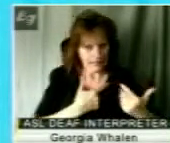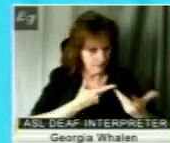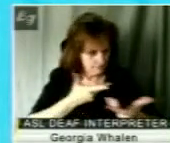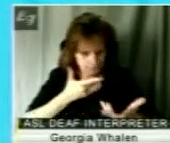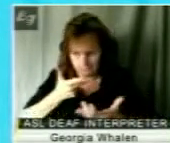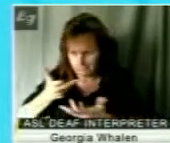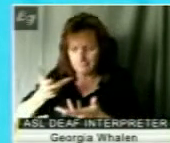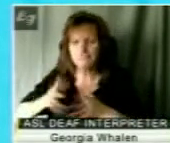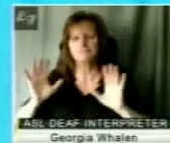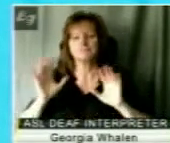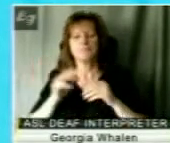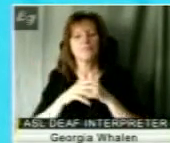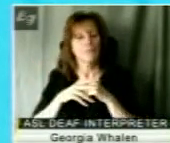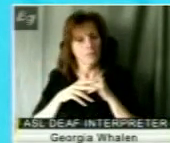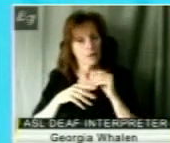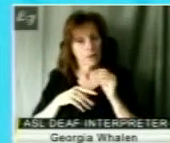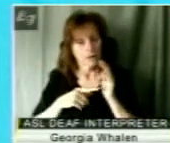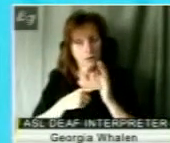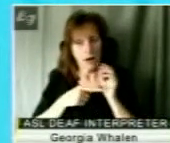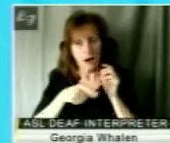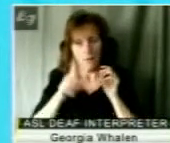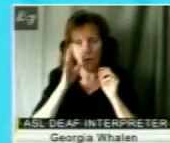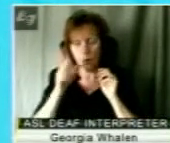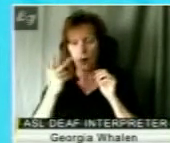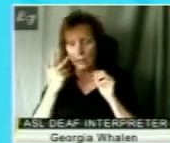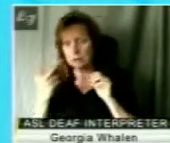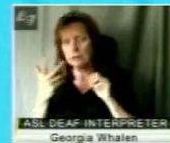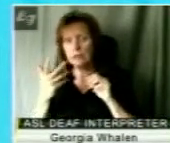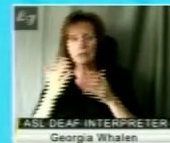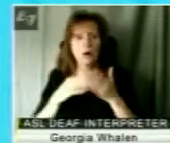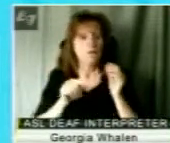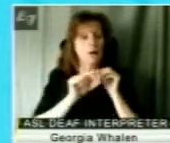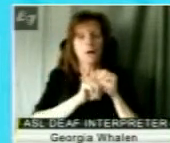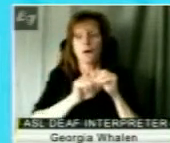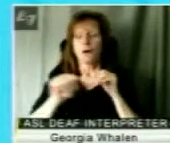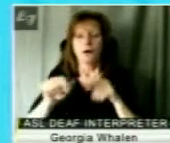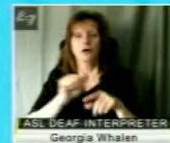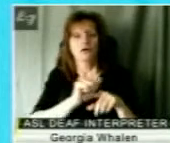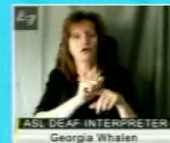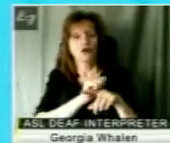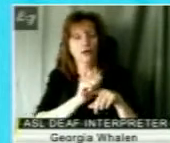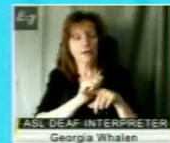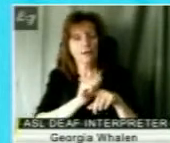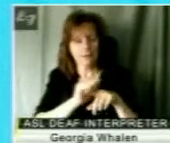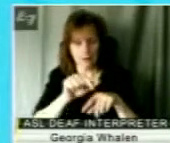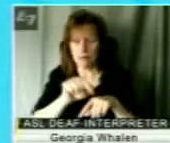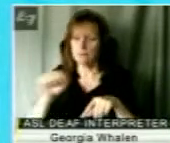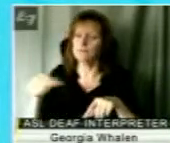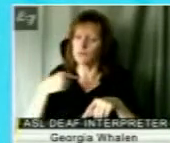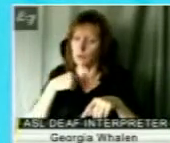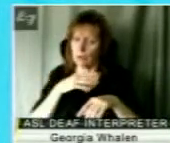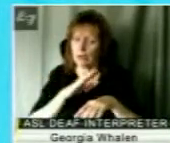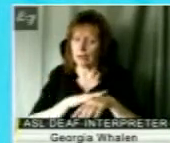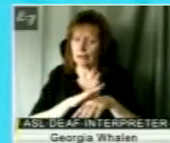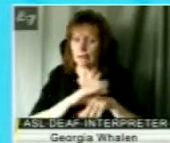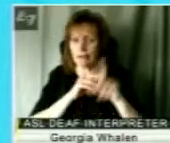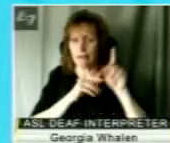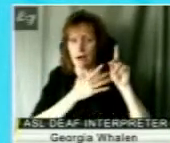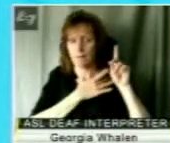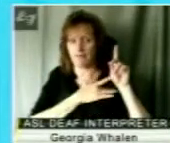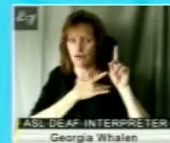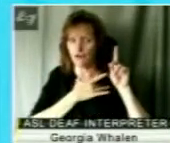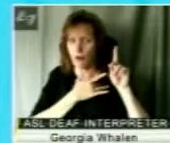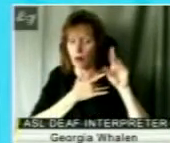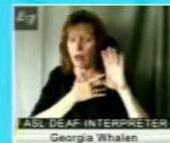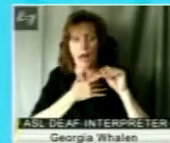some of that training begin in the coming days as we have provided our support to their work provincially and nationally